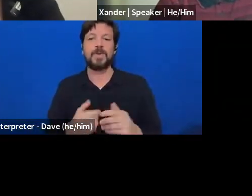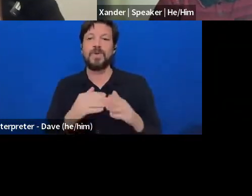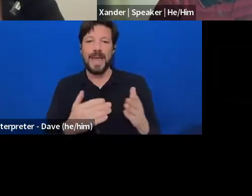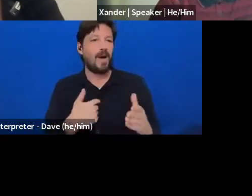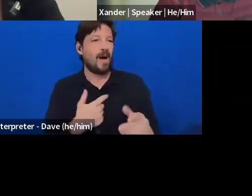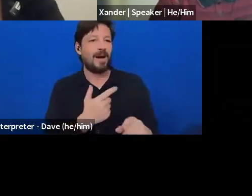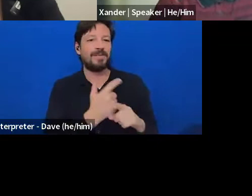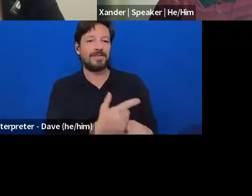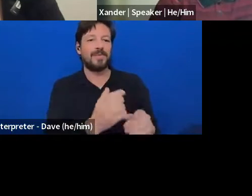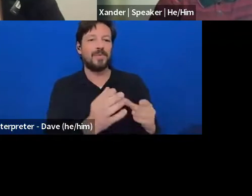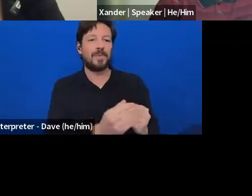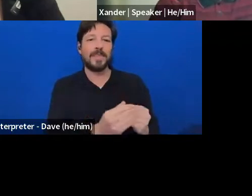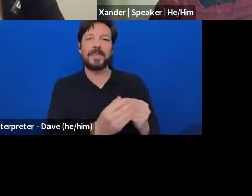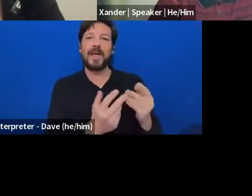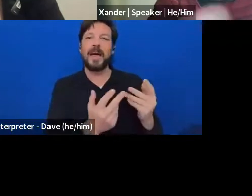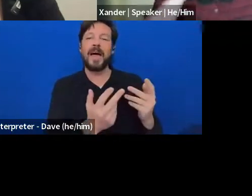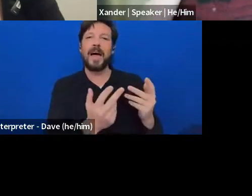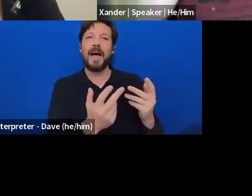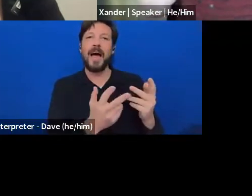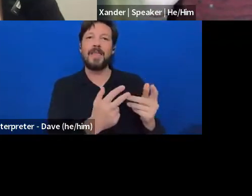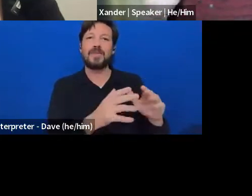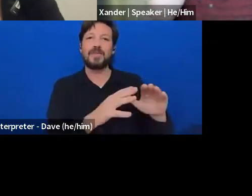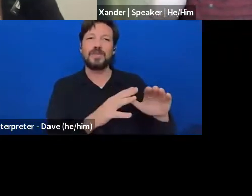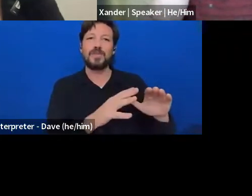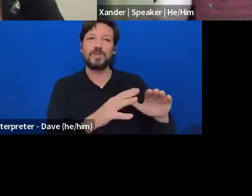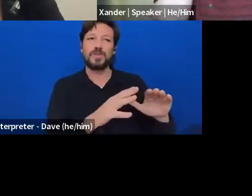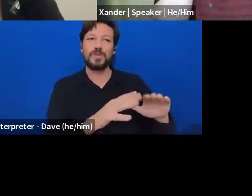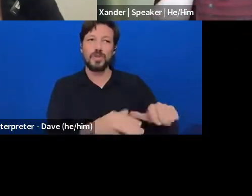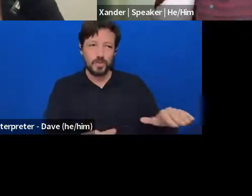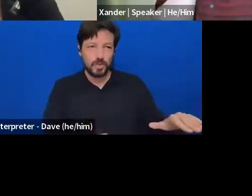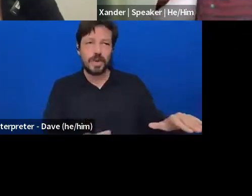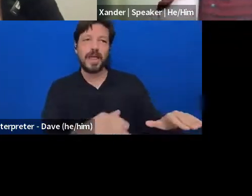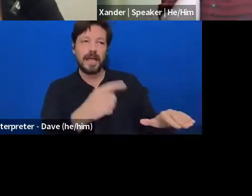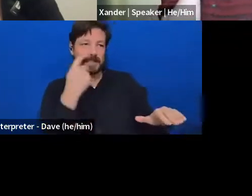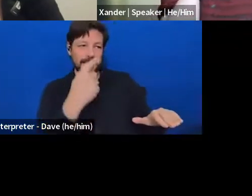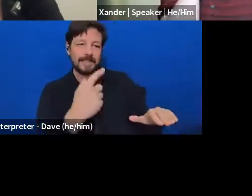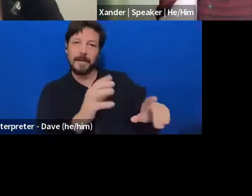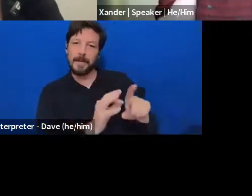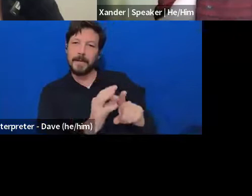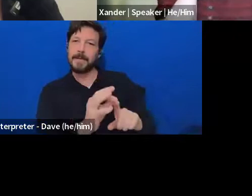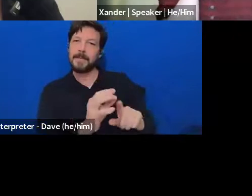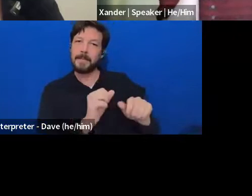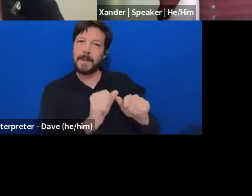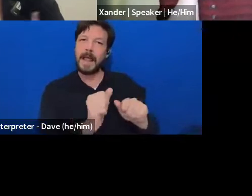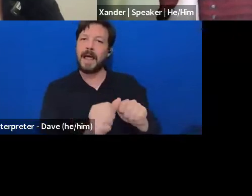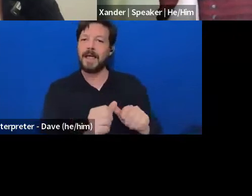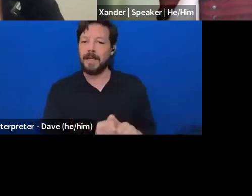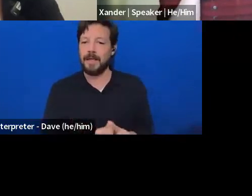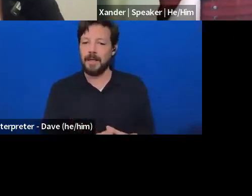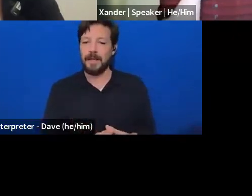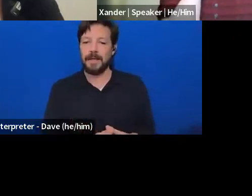teachers explaining it, it's been really amazing just starting to see that switch. And that's something that I think we can teach our children, is to